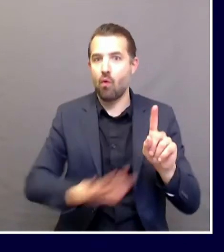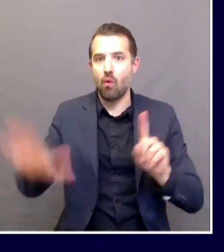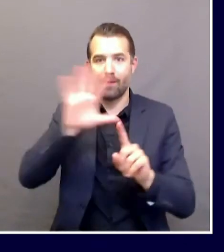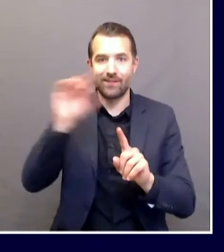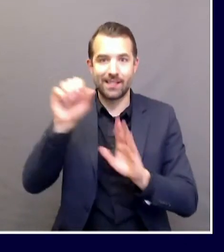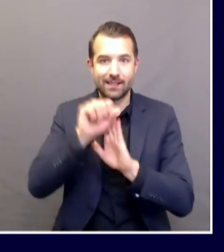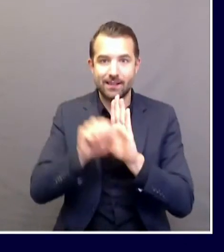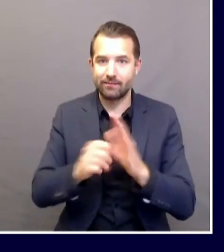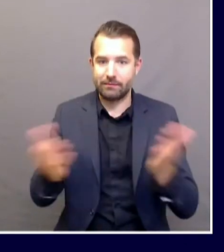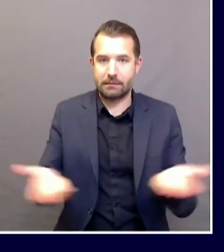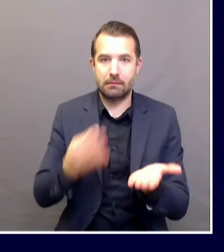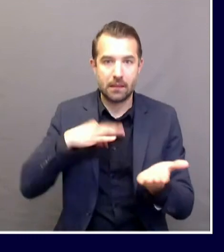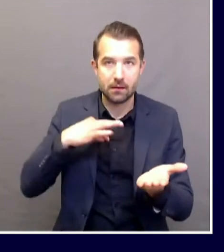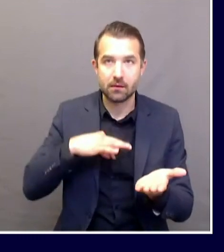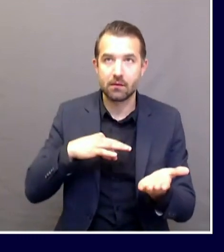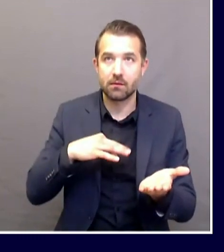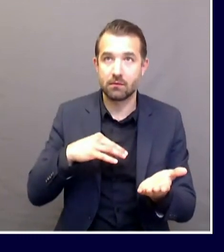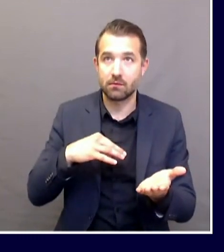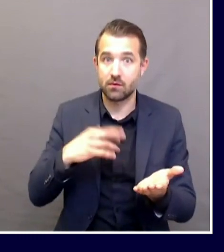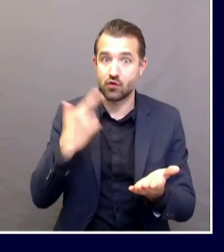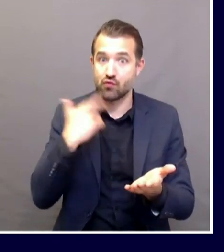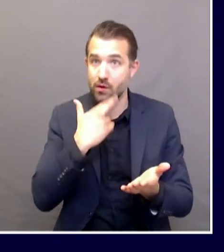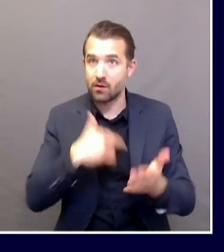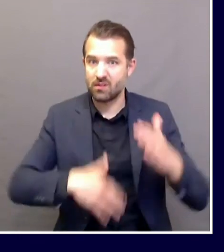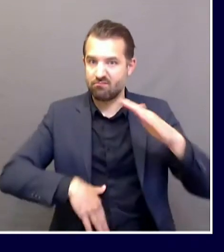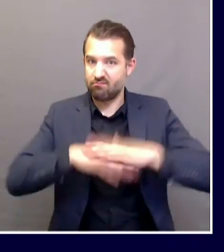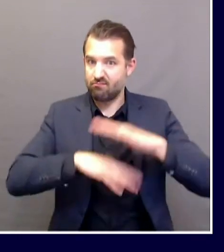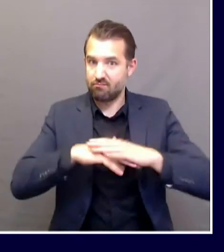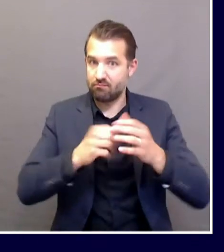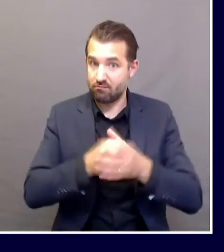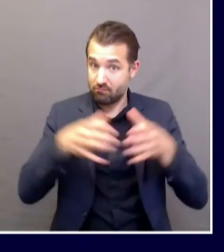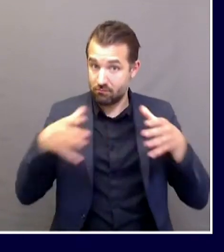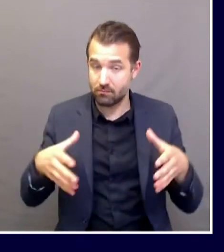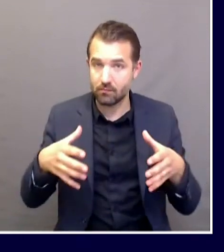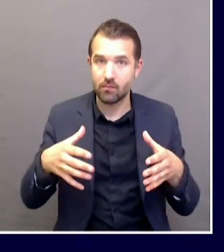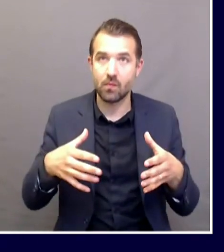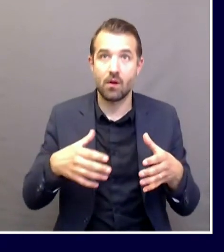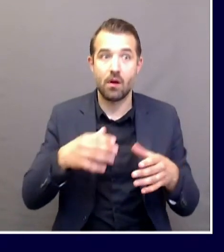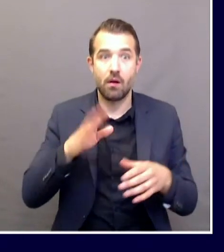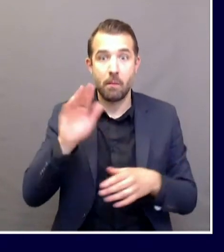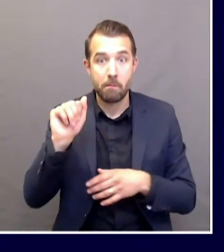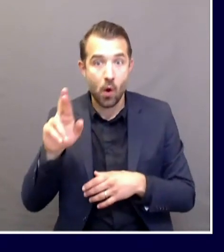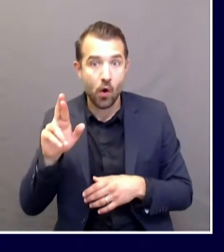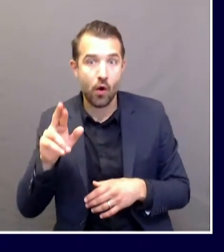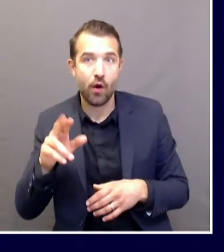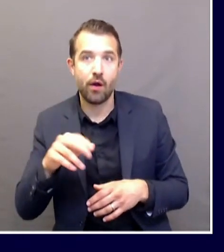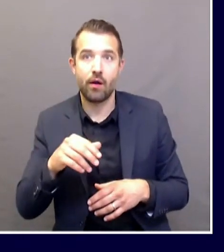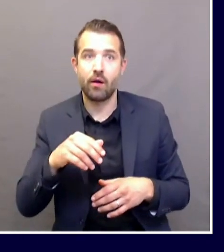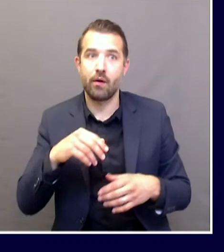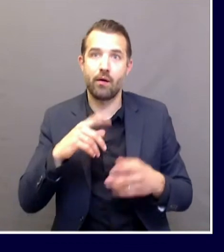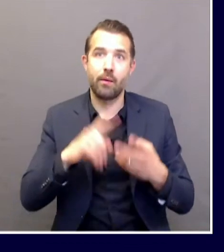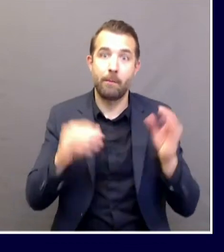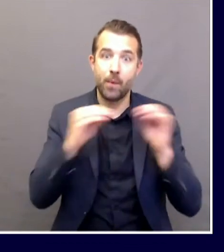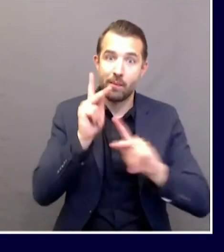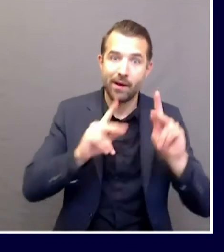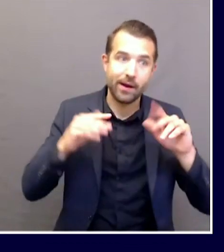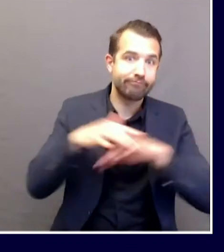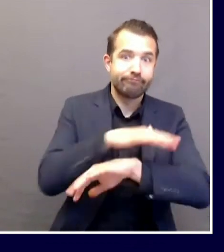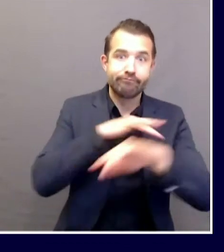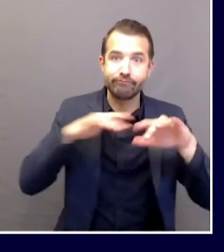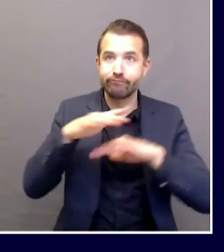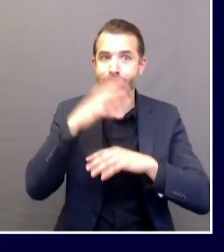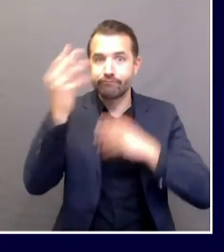reopening in general, as the weather gets warmer, more people are being outside and so on and so